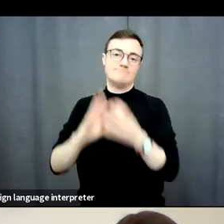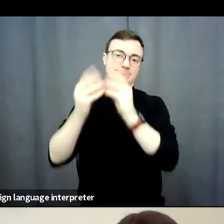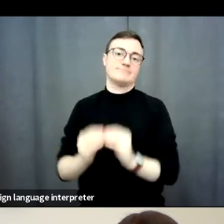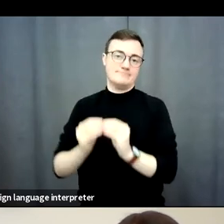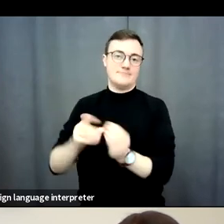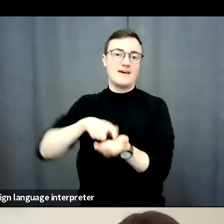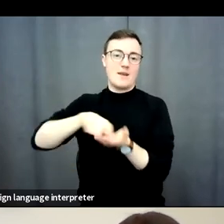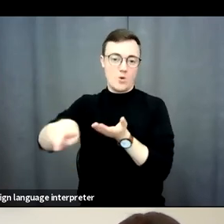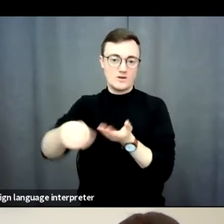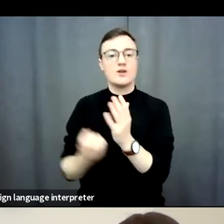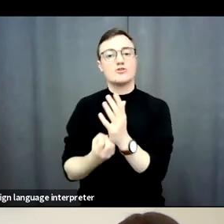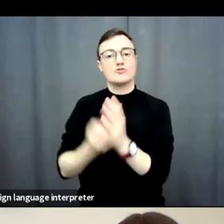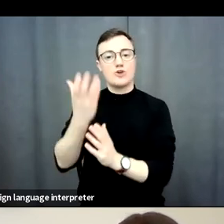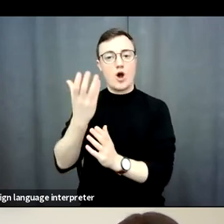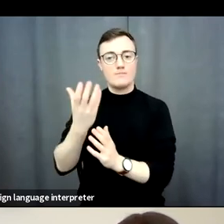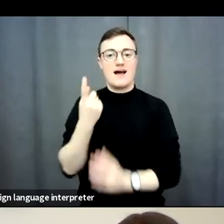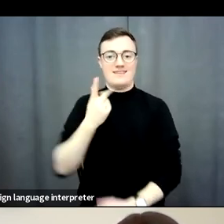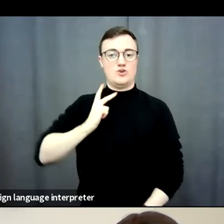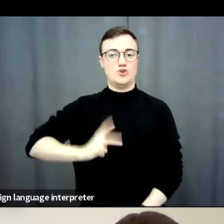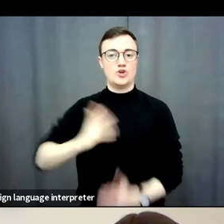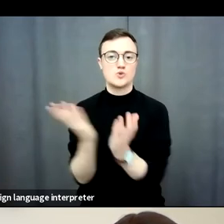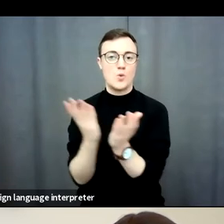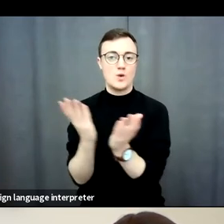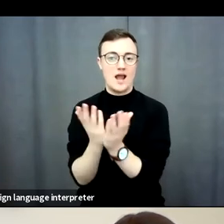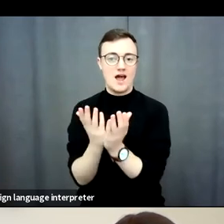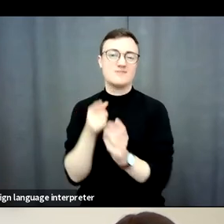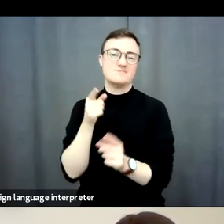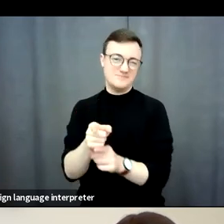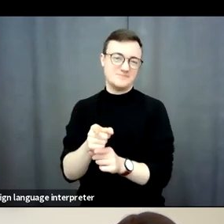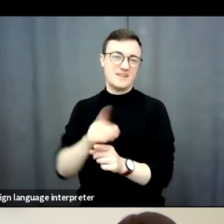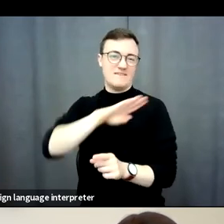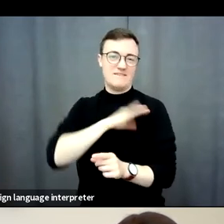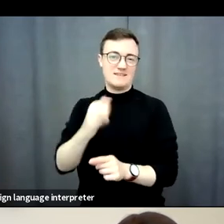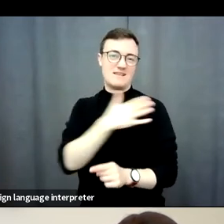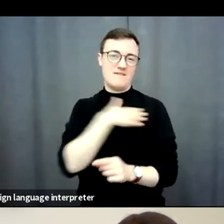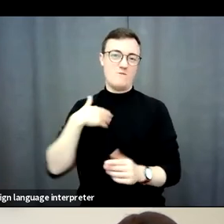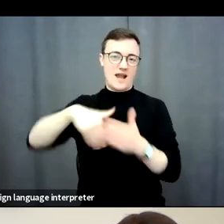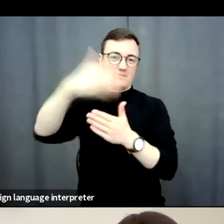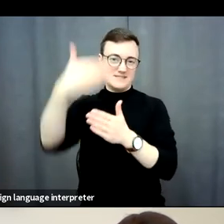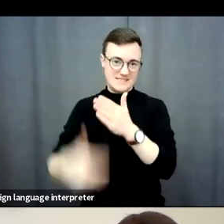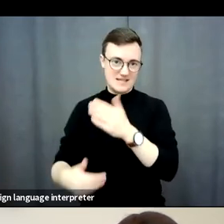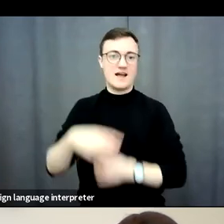a Safe School, which you can find on our webpage,